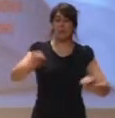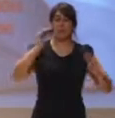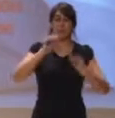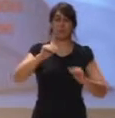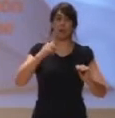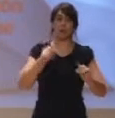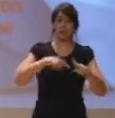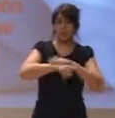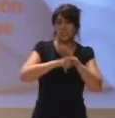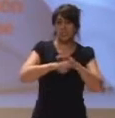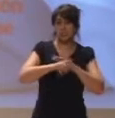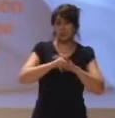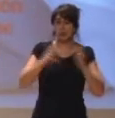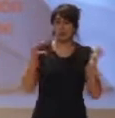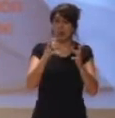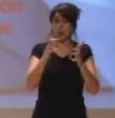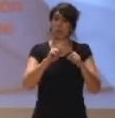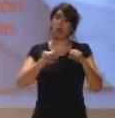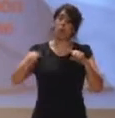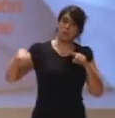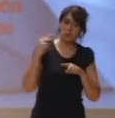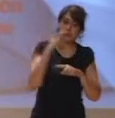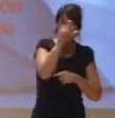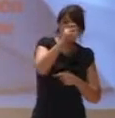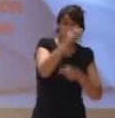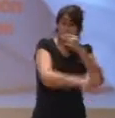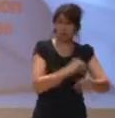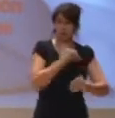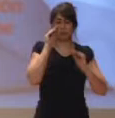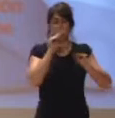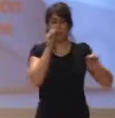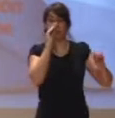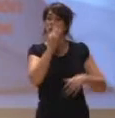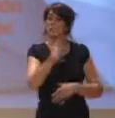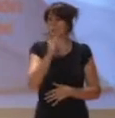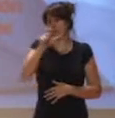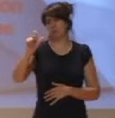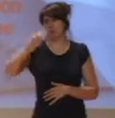managers of emergency situations, also for mentors.